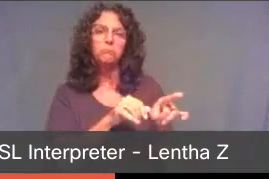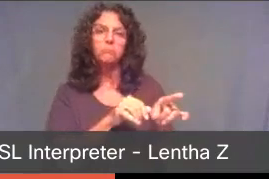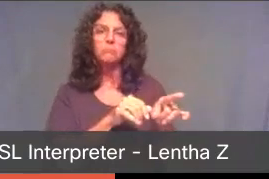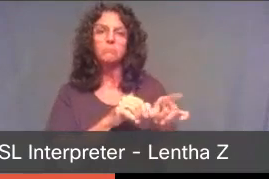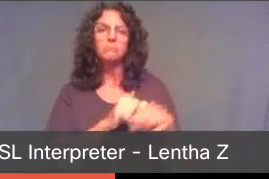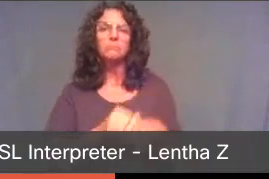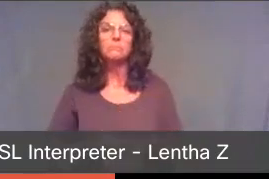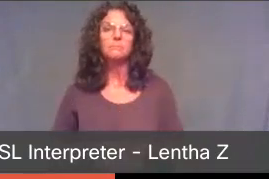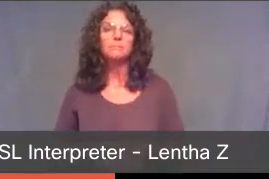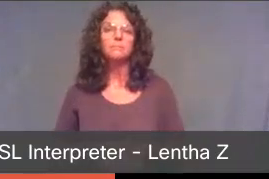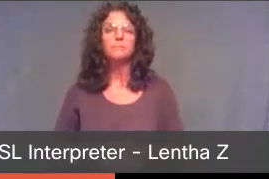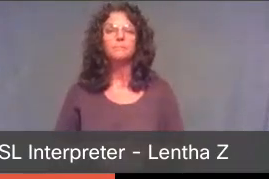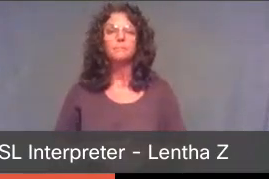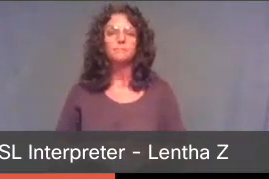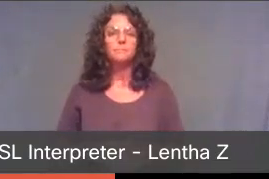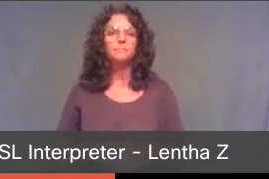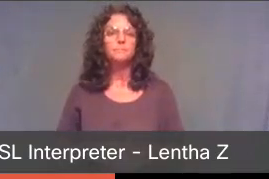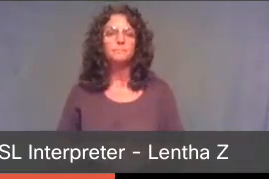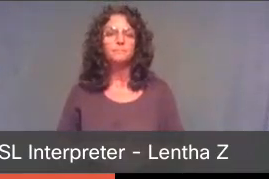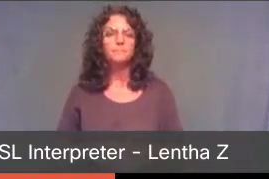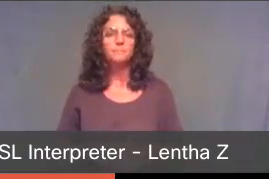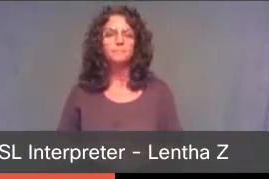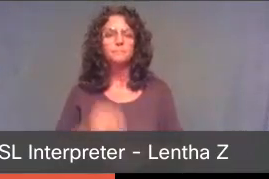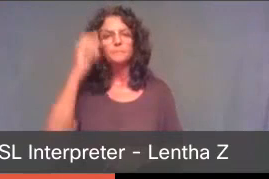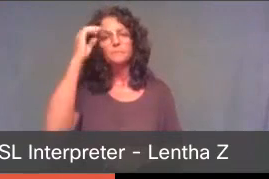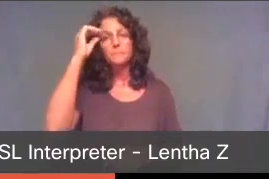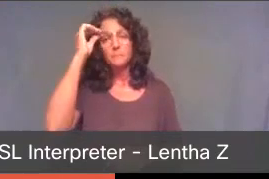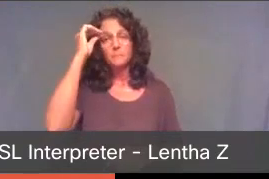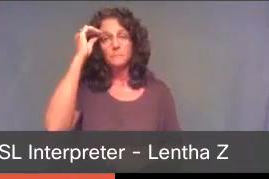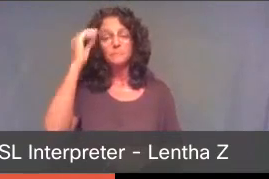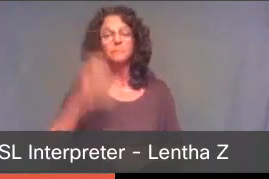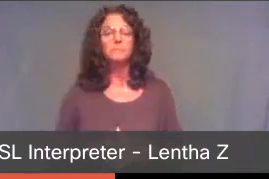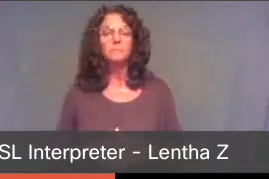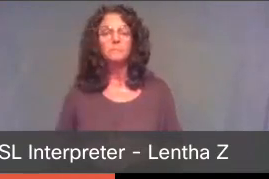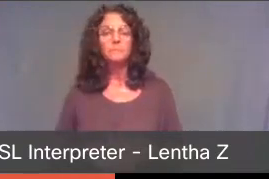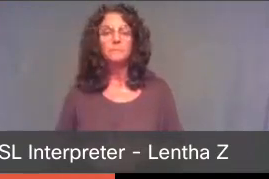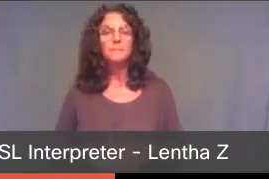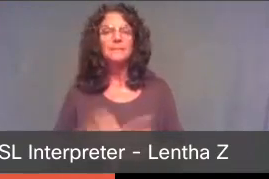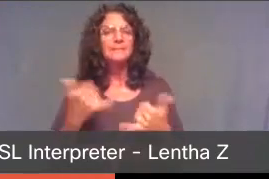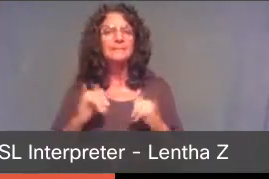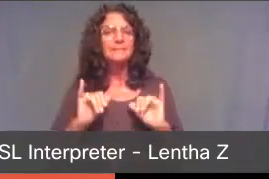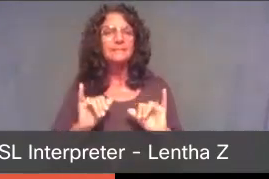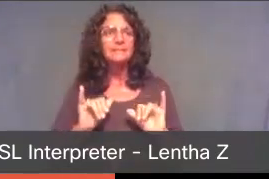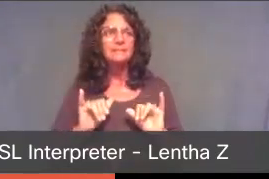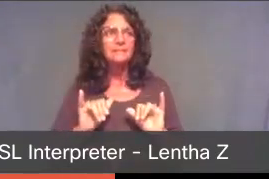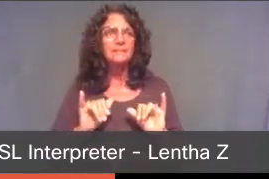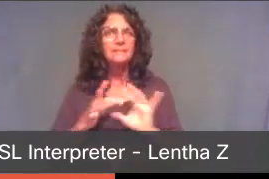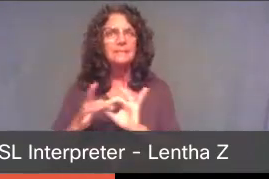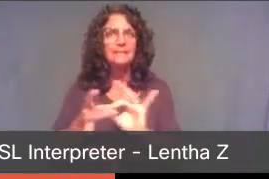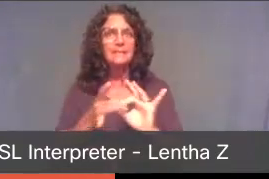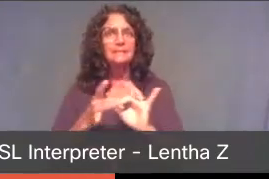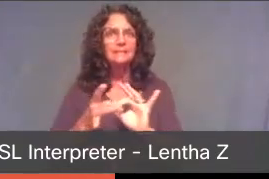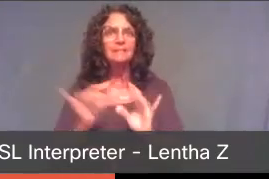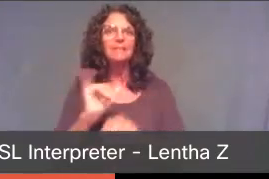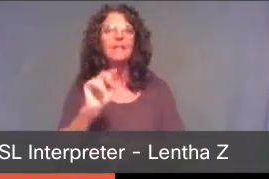result in just different complex issues as we become more aware of it. But, we're so connected to the 24-hour news